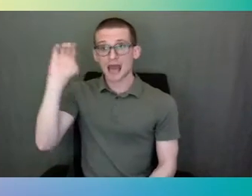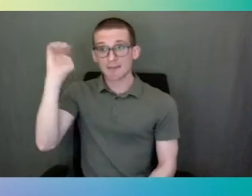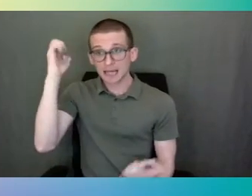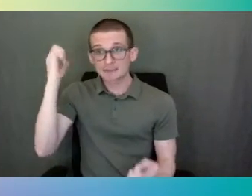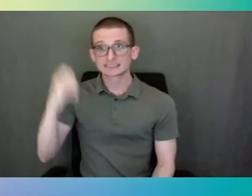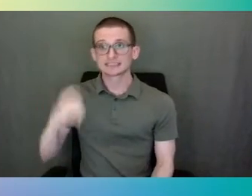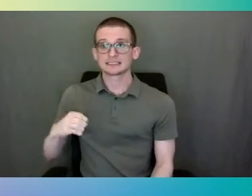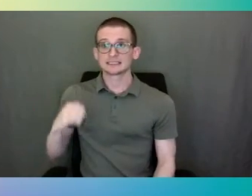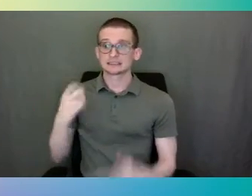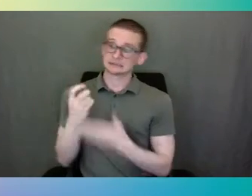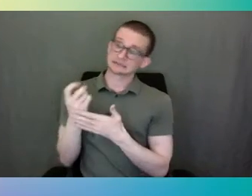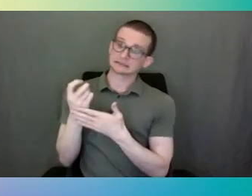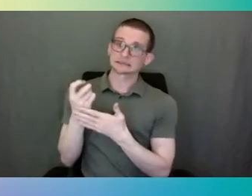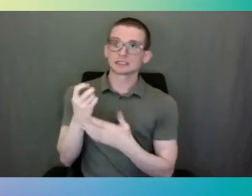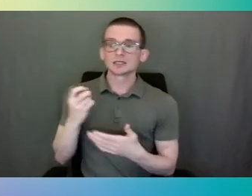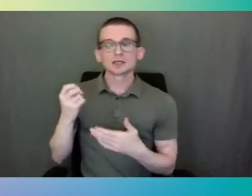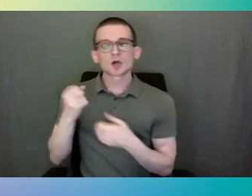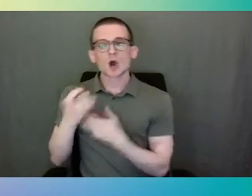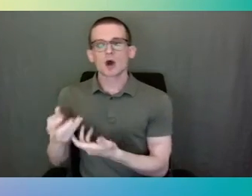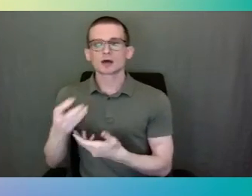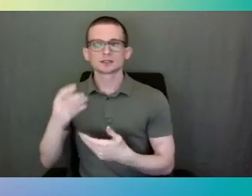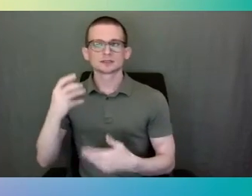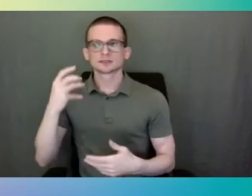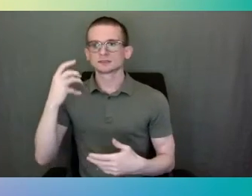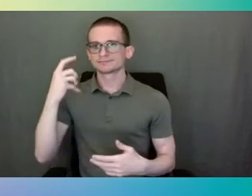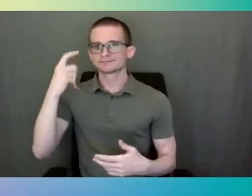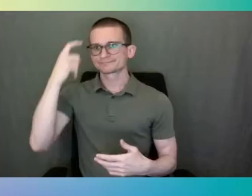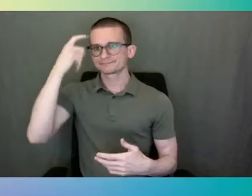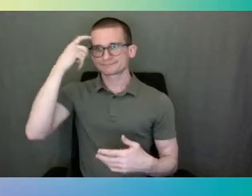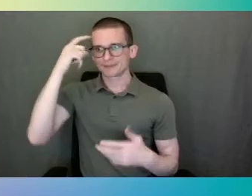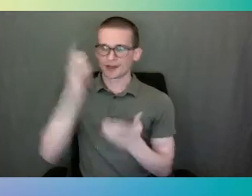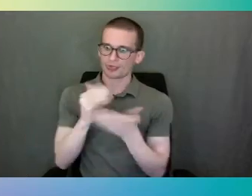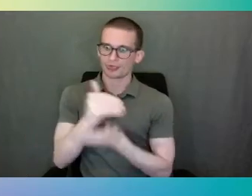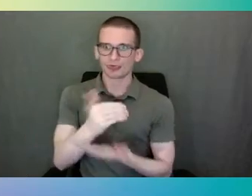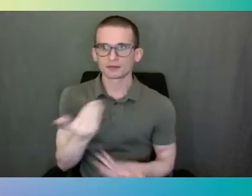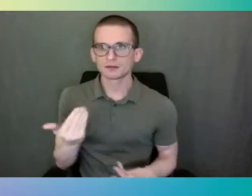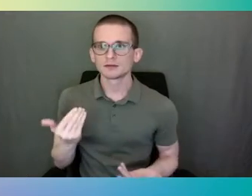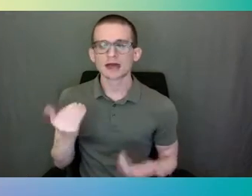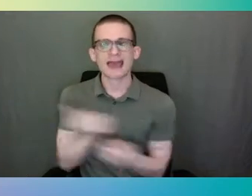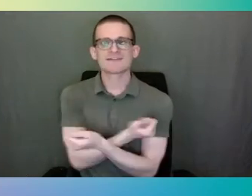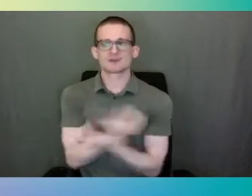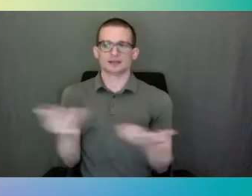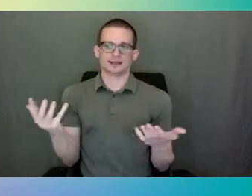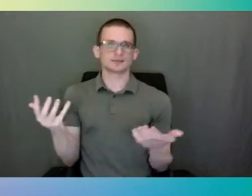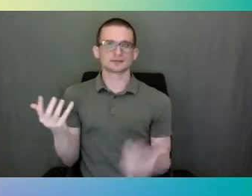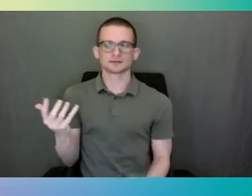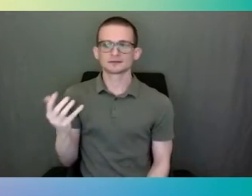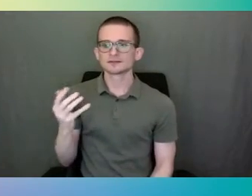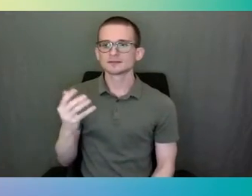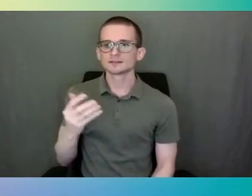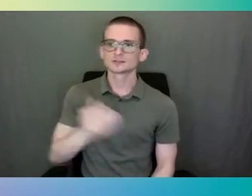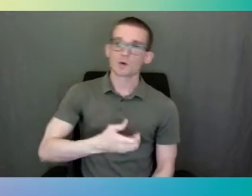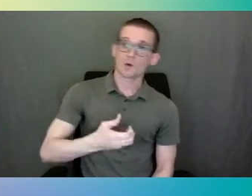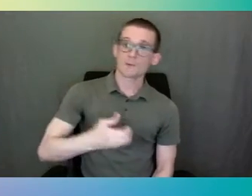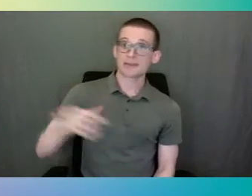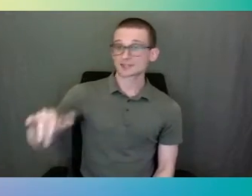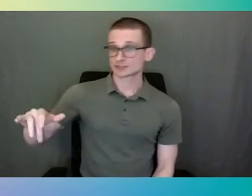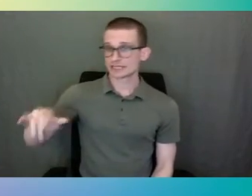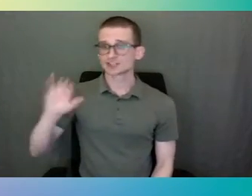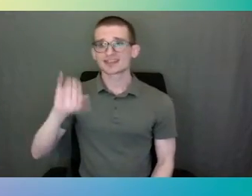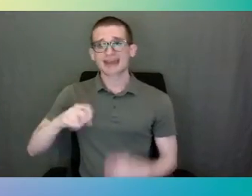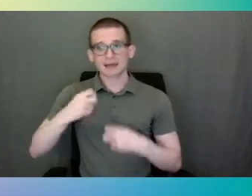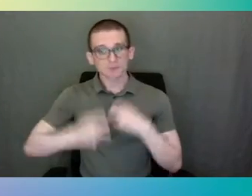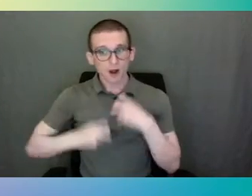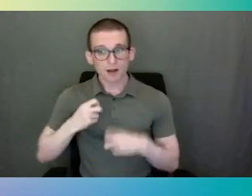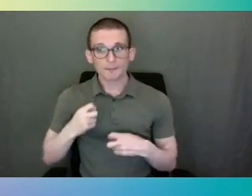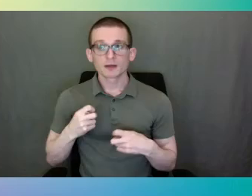insane. It is the cause of everything. So masturbation, the problem of masturbation is